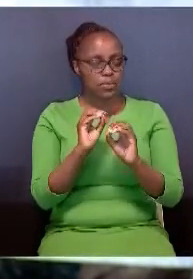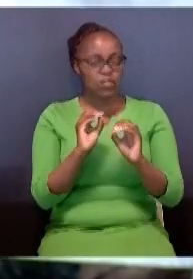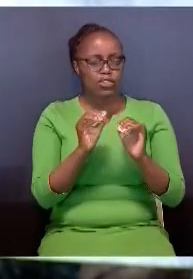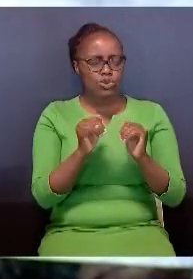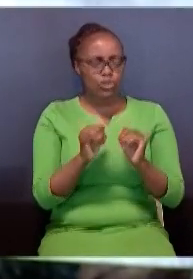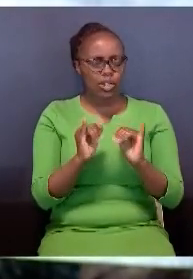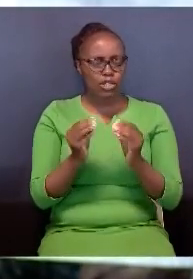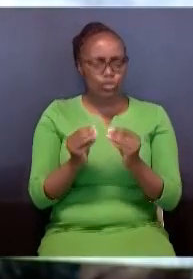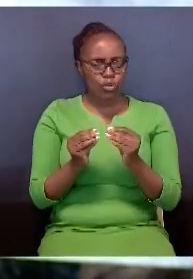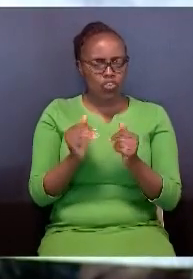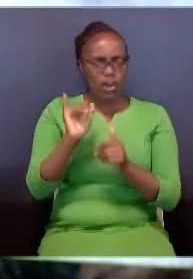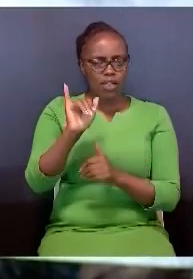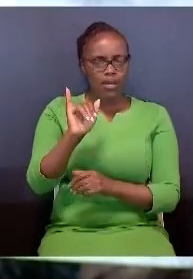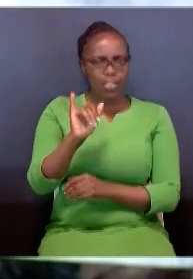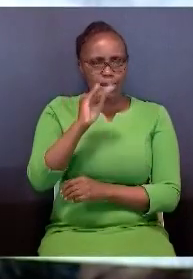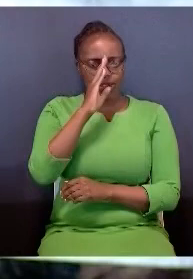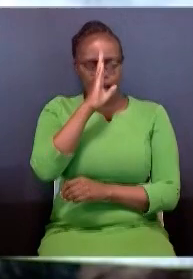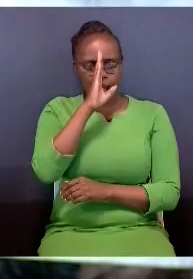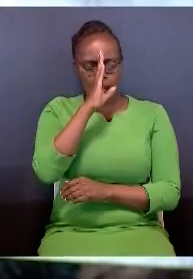Try to overcome that.